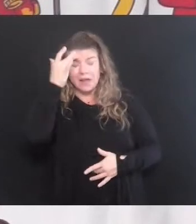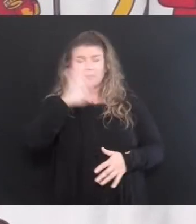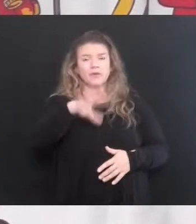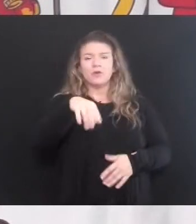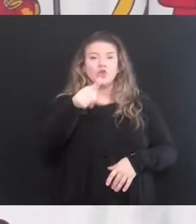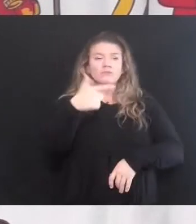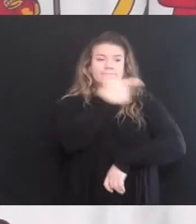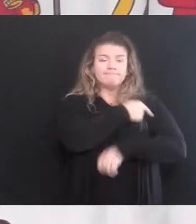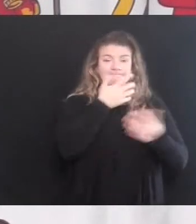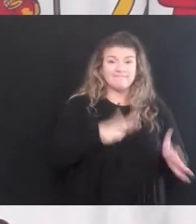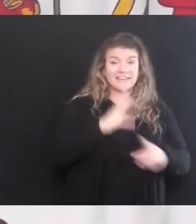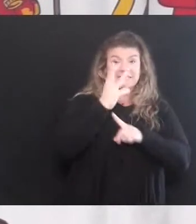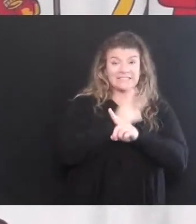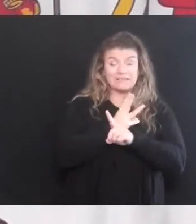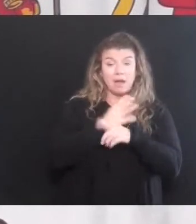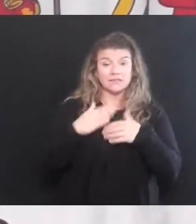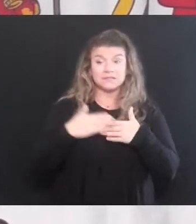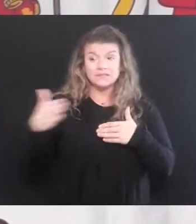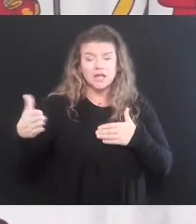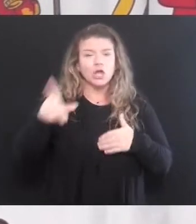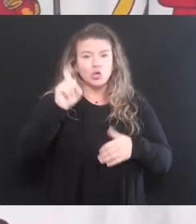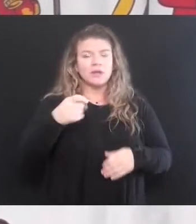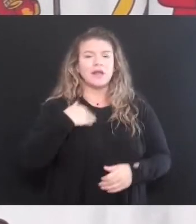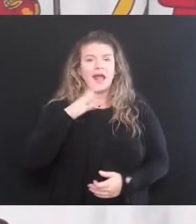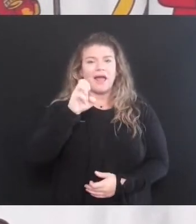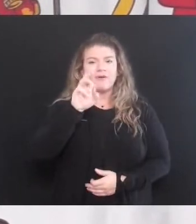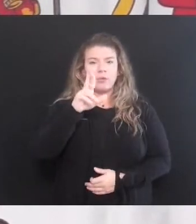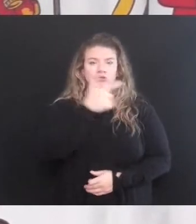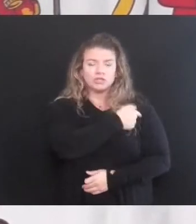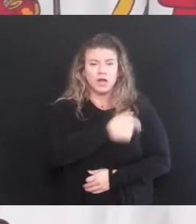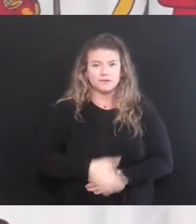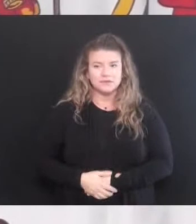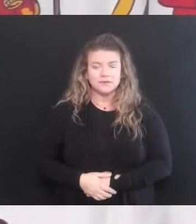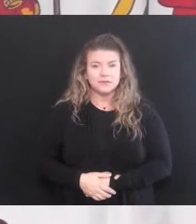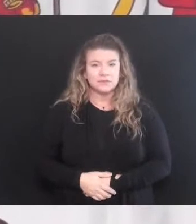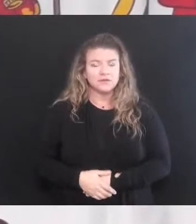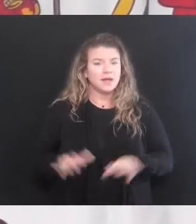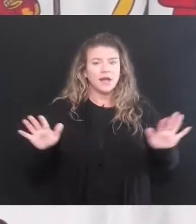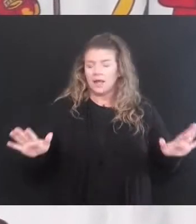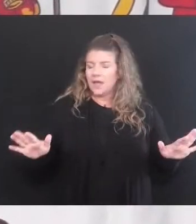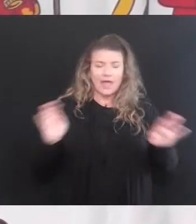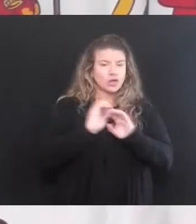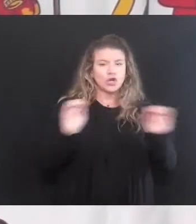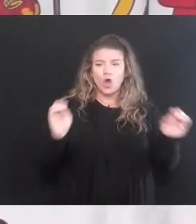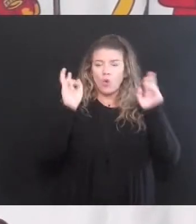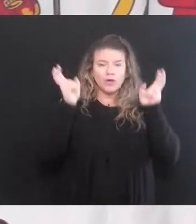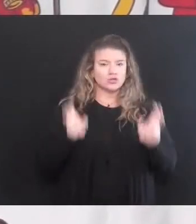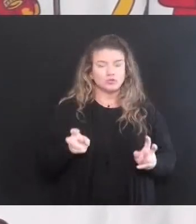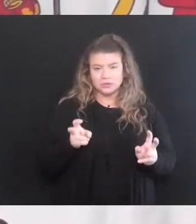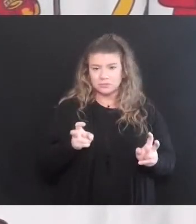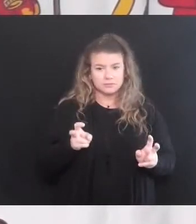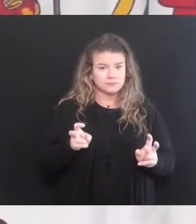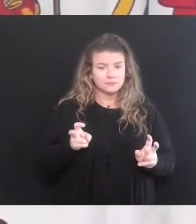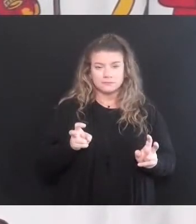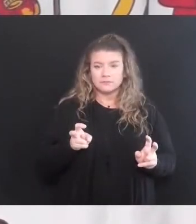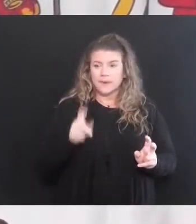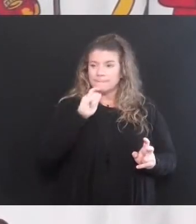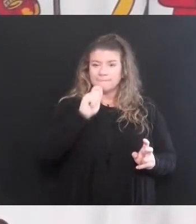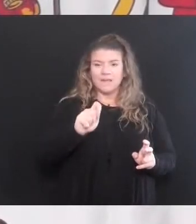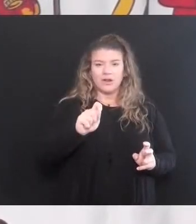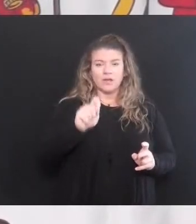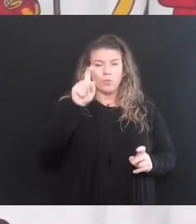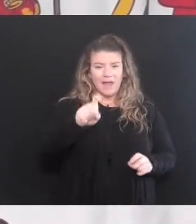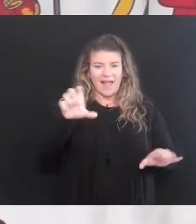out, absolutely you need a booster shot. He didn't have any qualms whatsoever. It was, we got to do